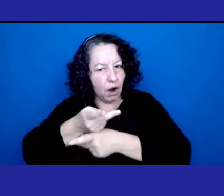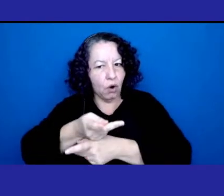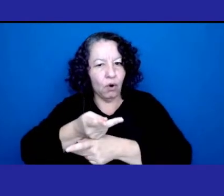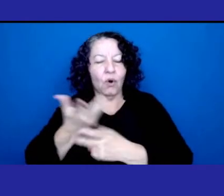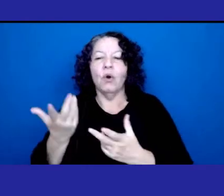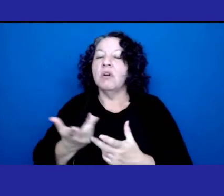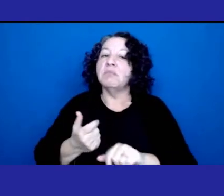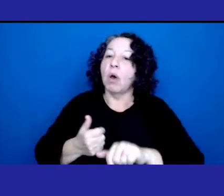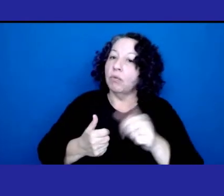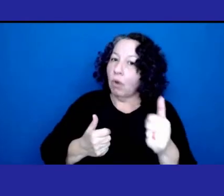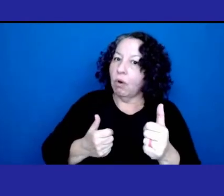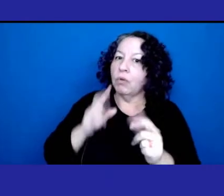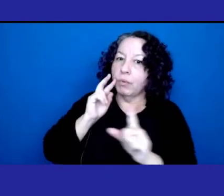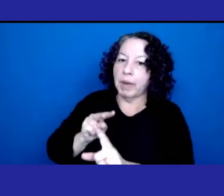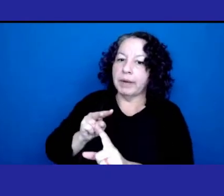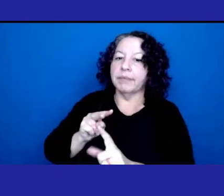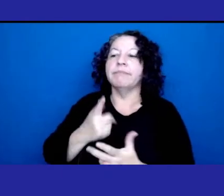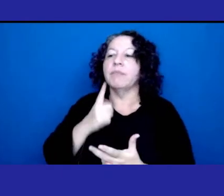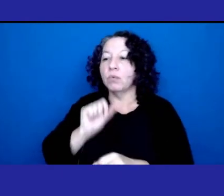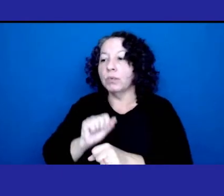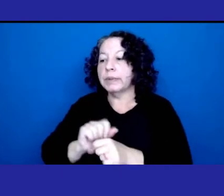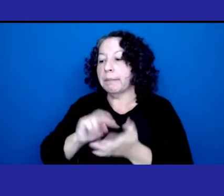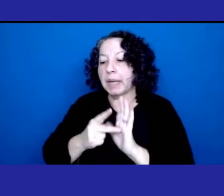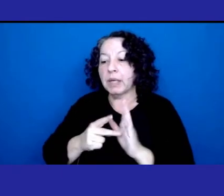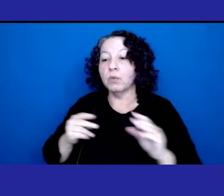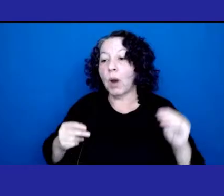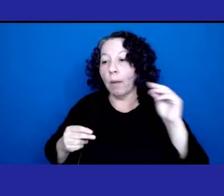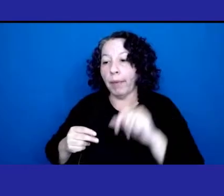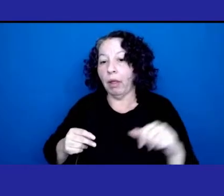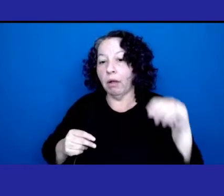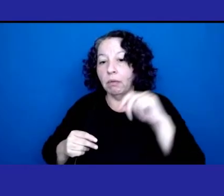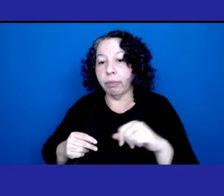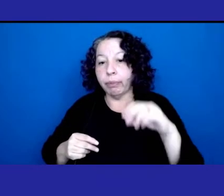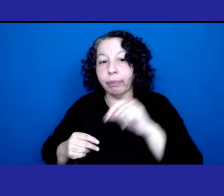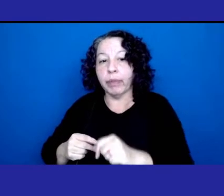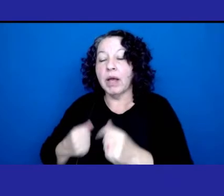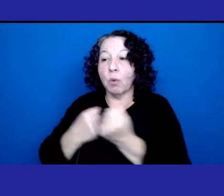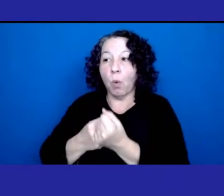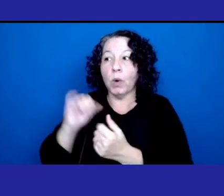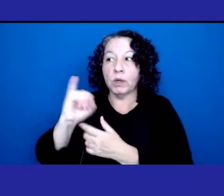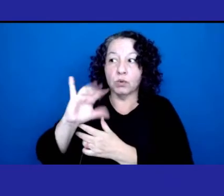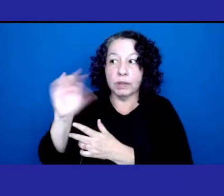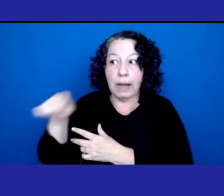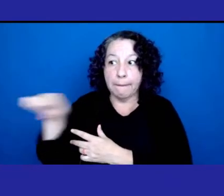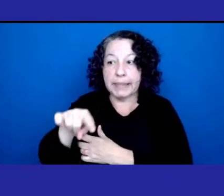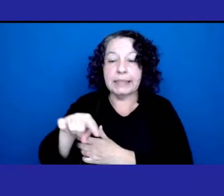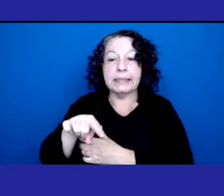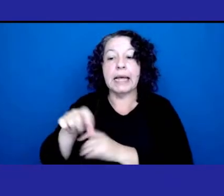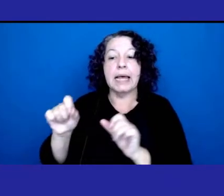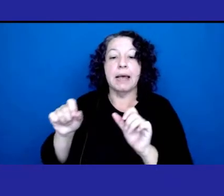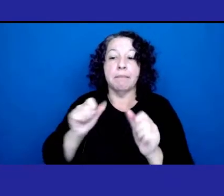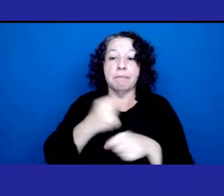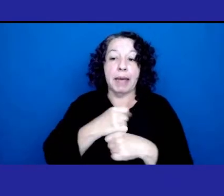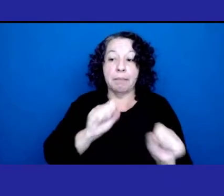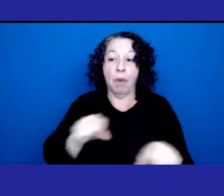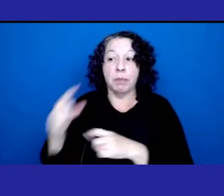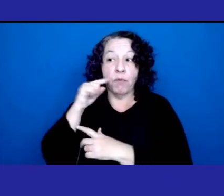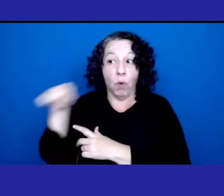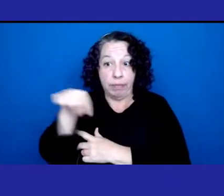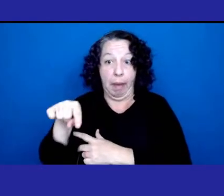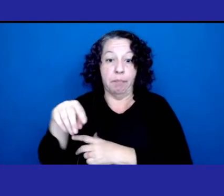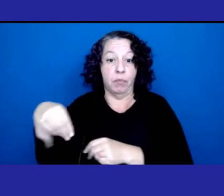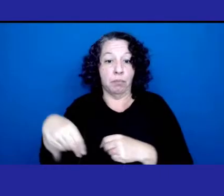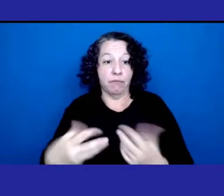essentially subsidizing insurance companies and enabling them to provide inadequate reimbursement